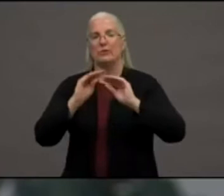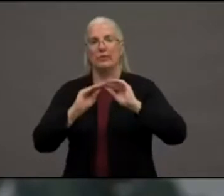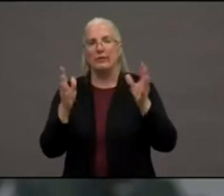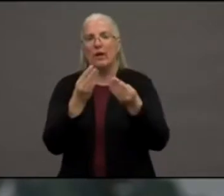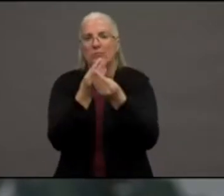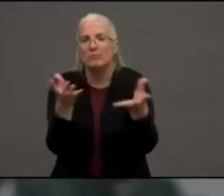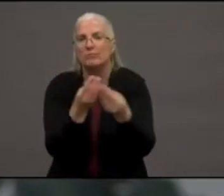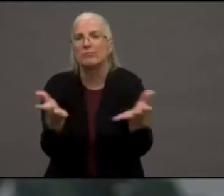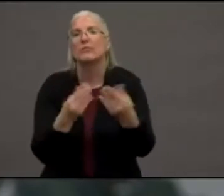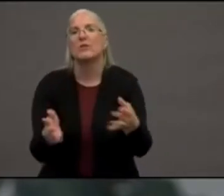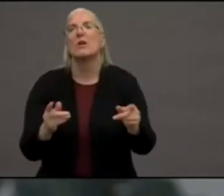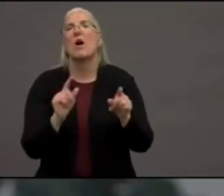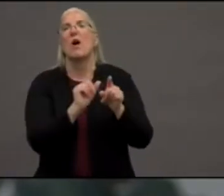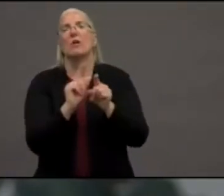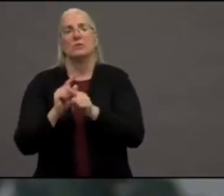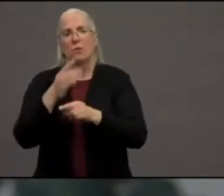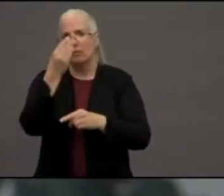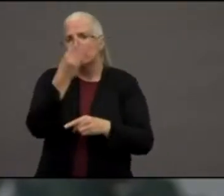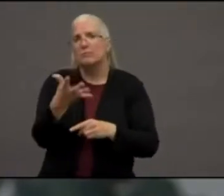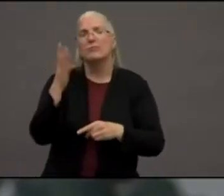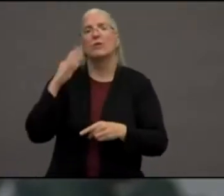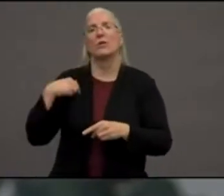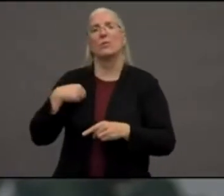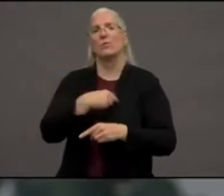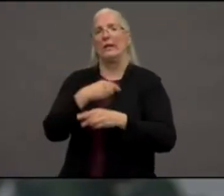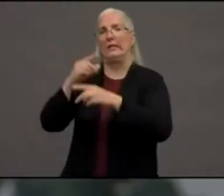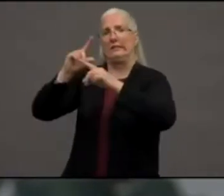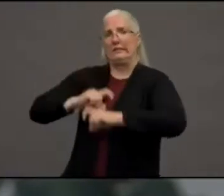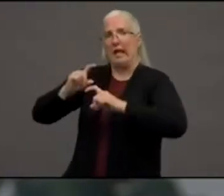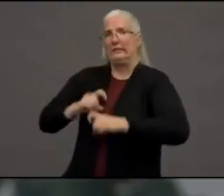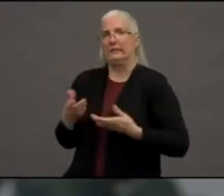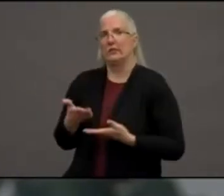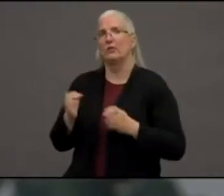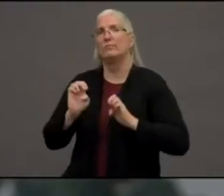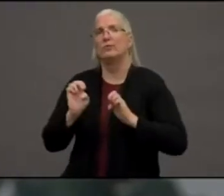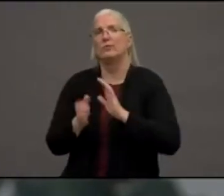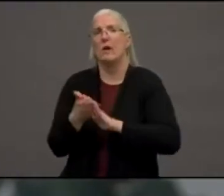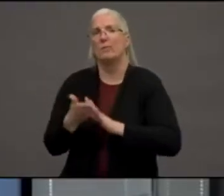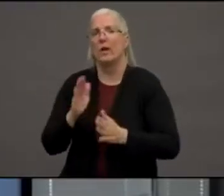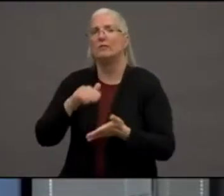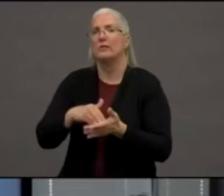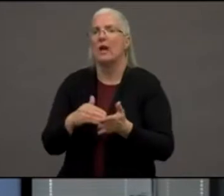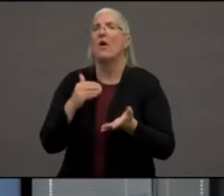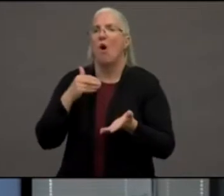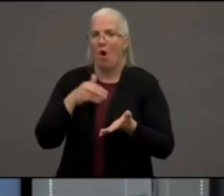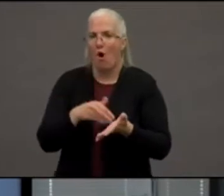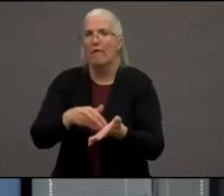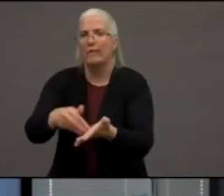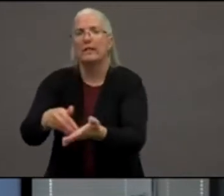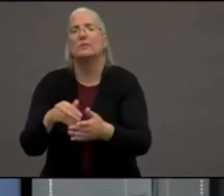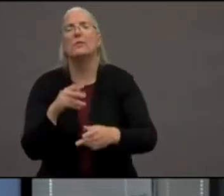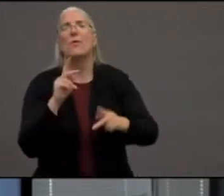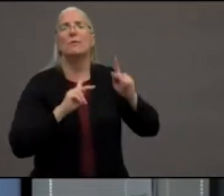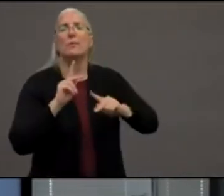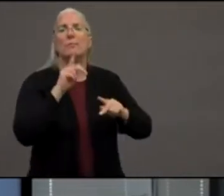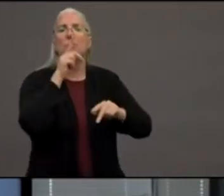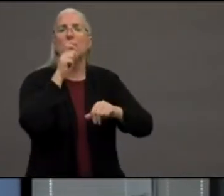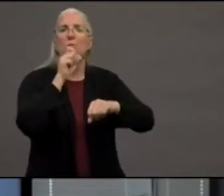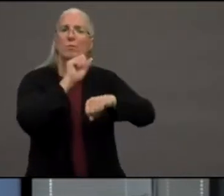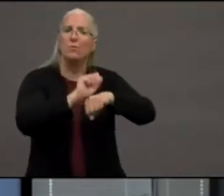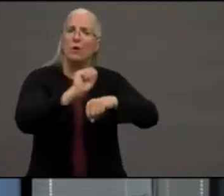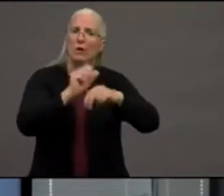into that testing question. It says, should the employees working in my salon be tested on a regular basis? Yes.